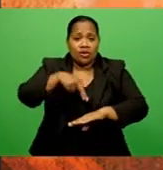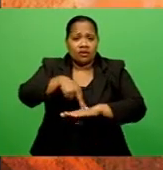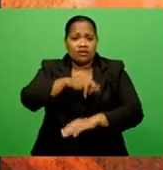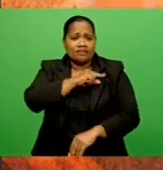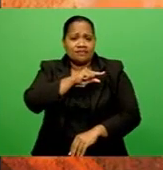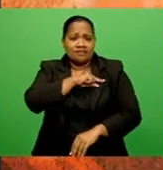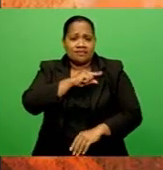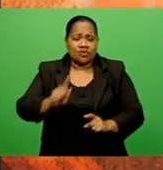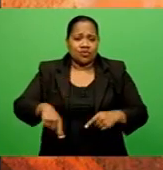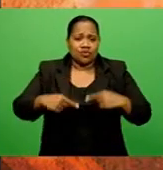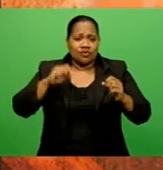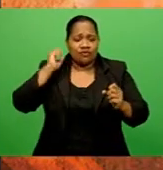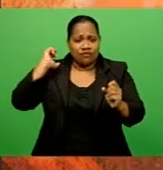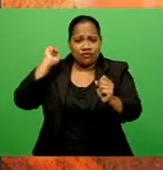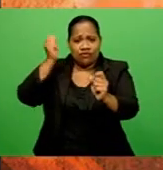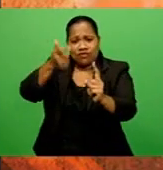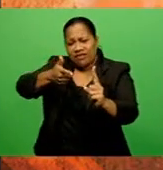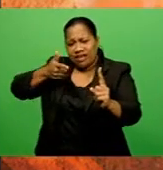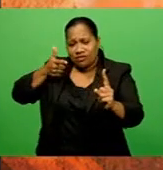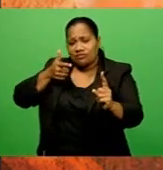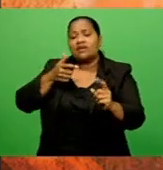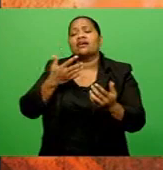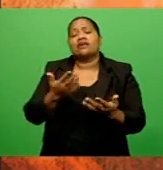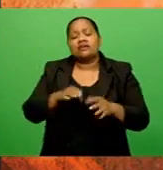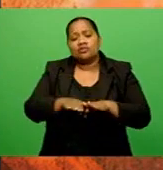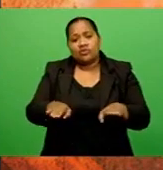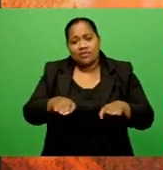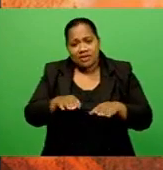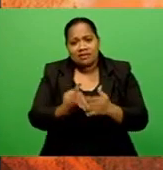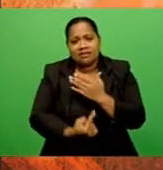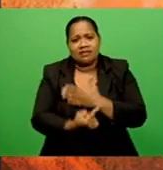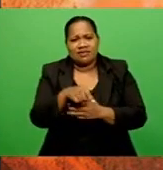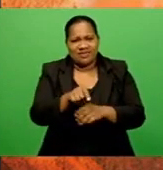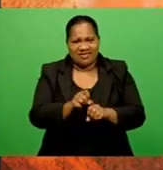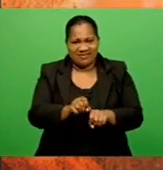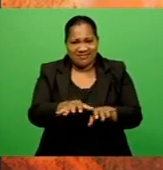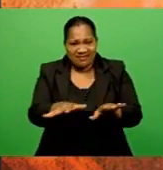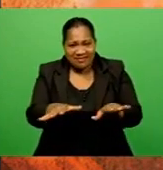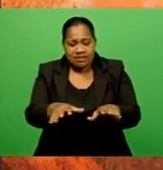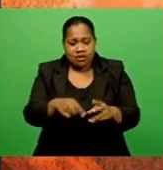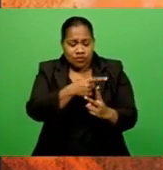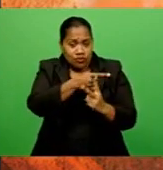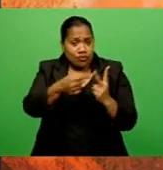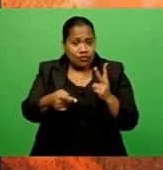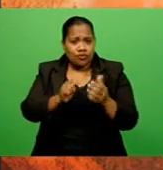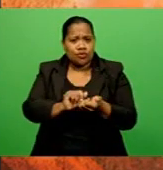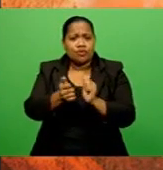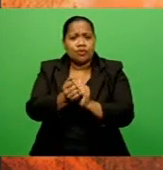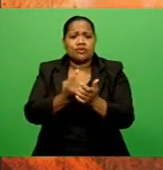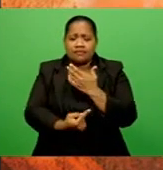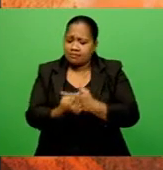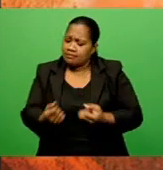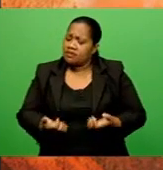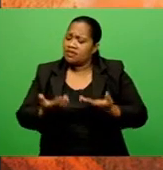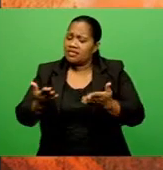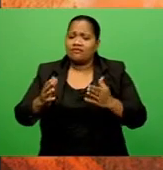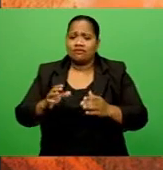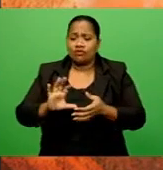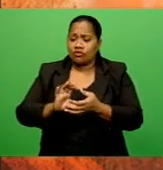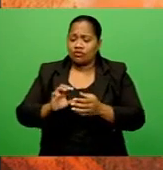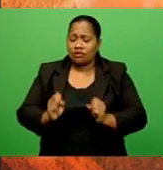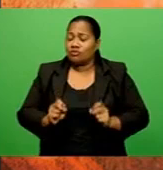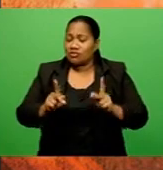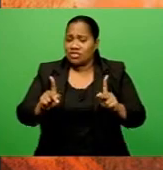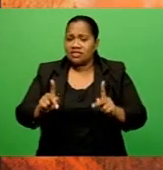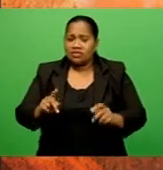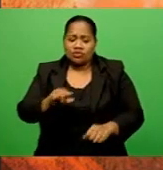tournaments for archery and swimming shelved due to the pandemic, Fijian athletes from the two sports have been given the opportunity to qualify for the Tokyo